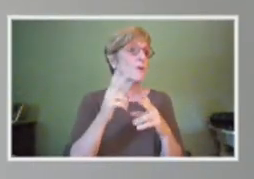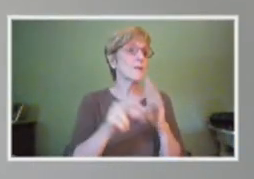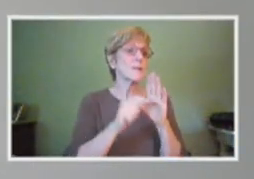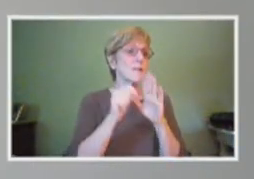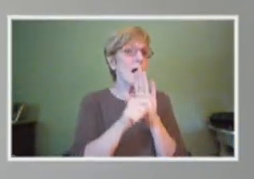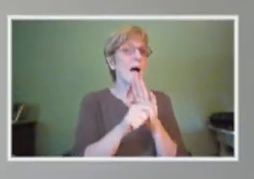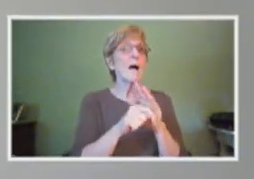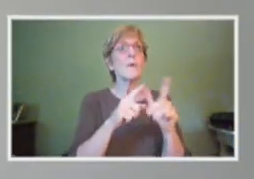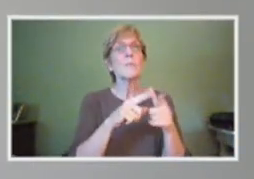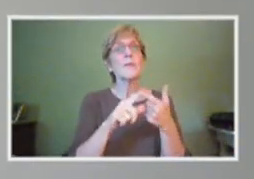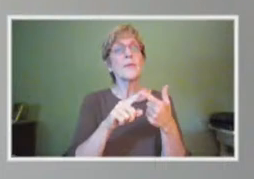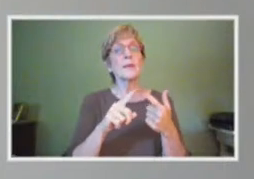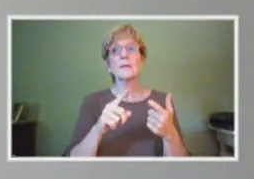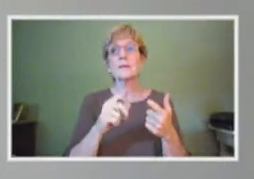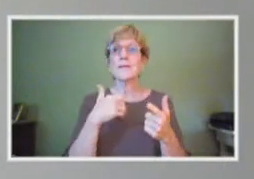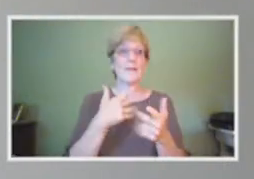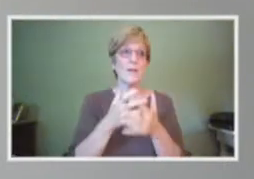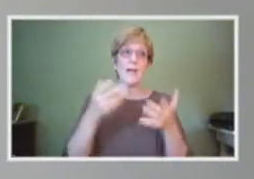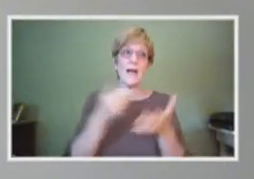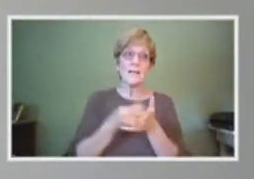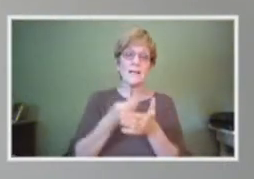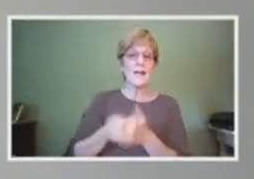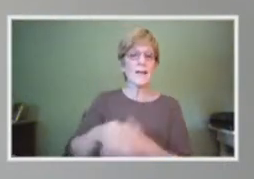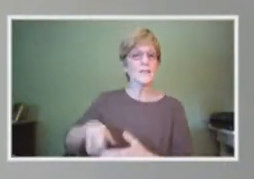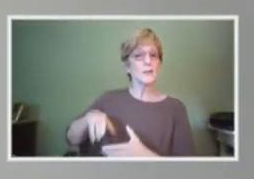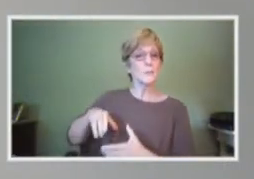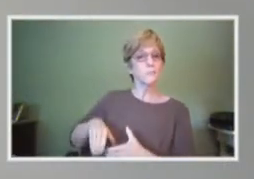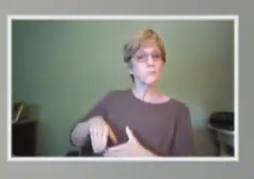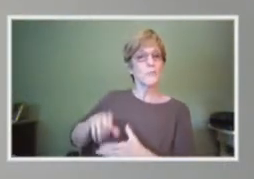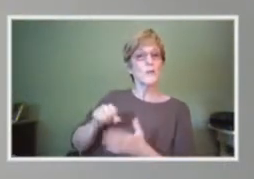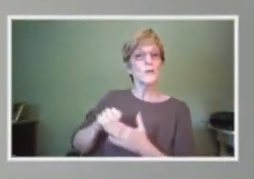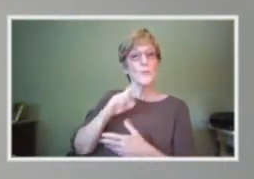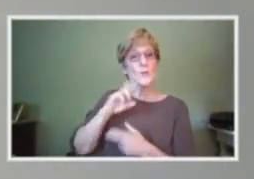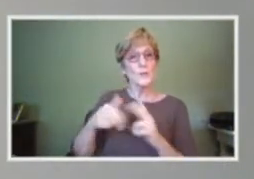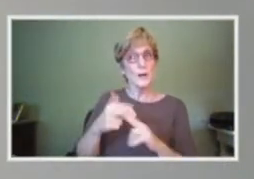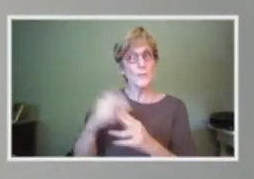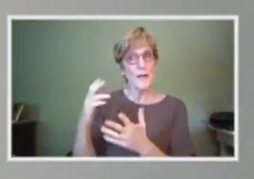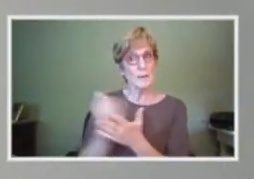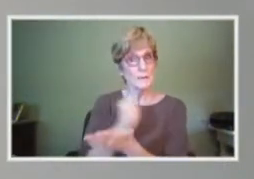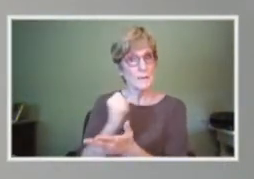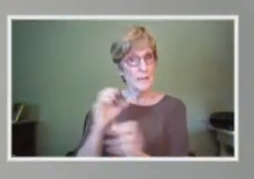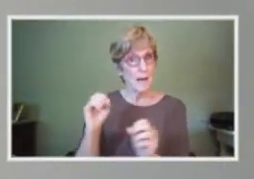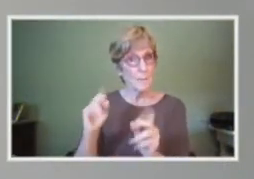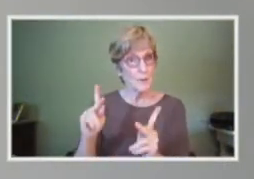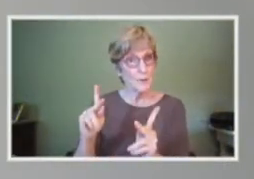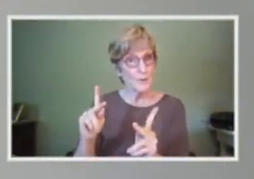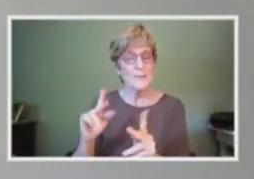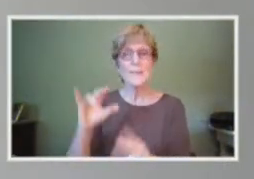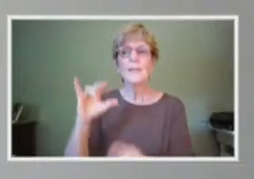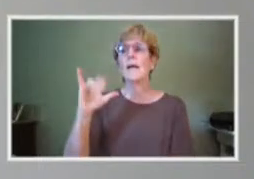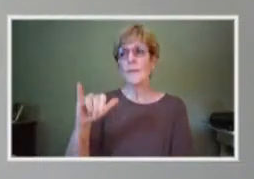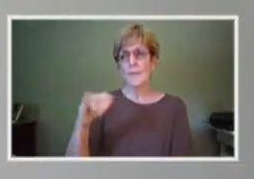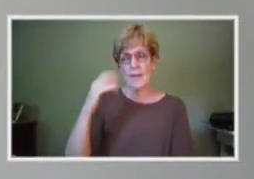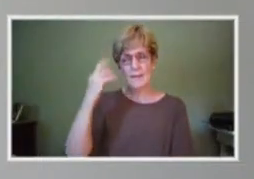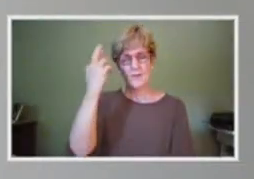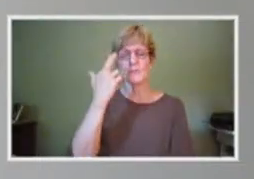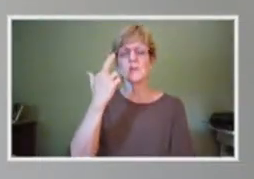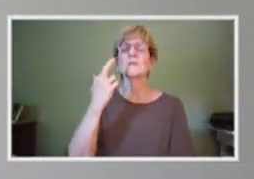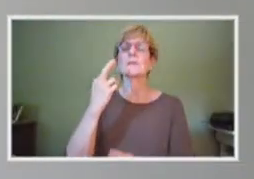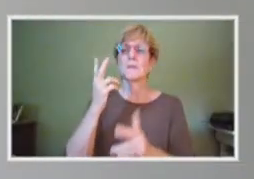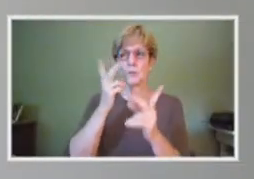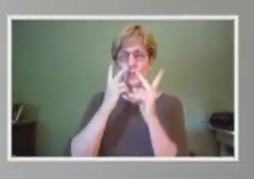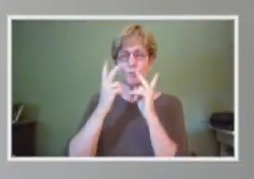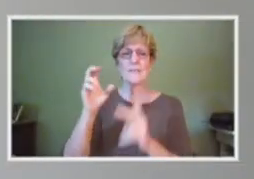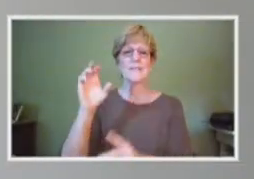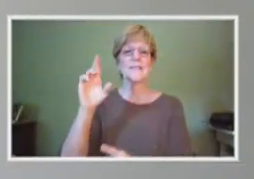have large amounts of cash on them. So when we start talking about crimes of opportunity, that's why we often see crime